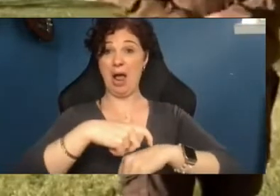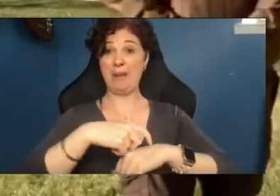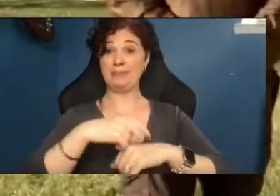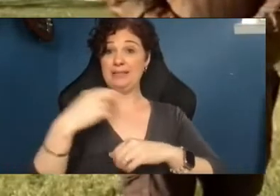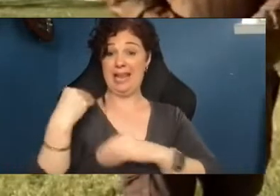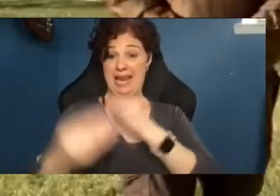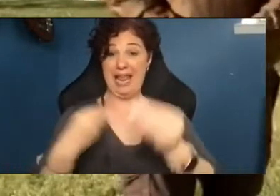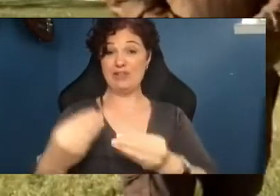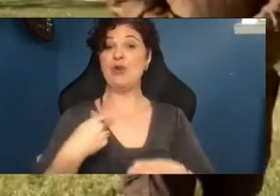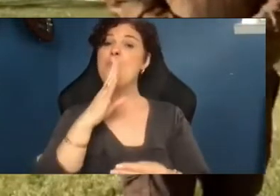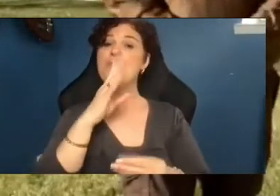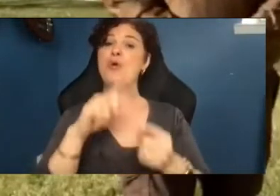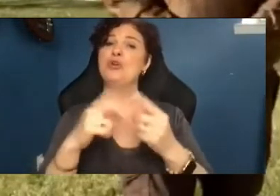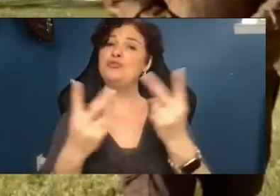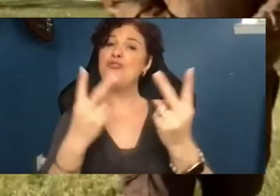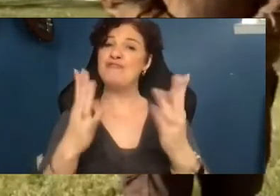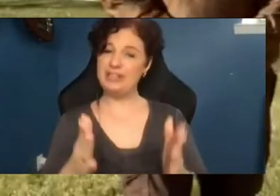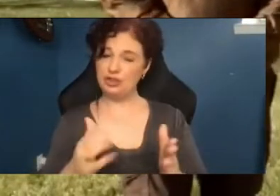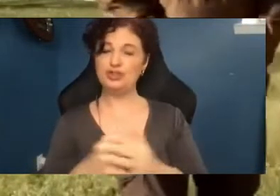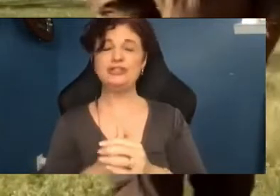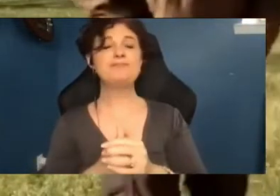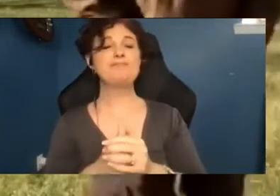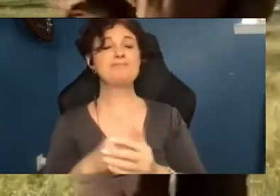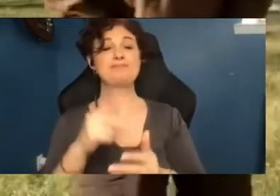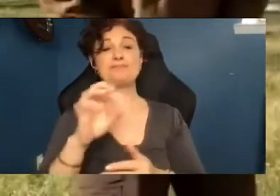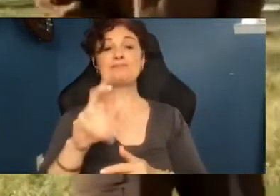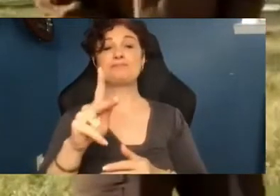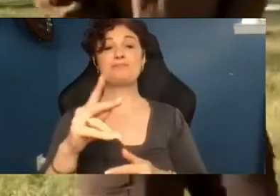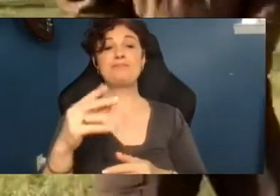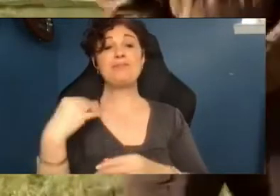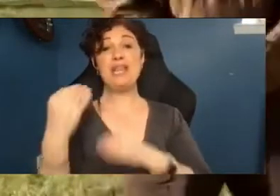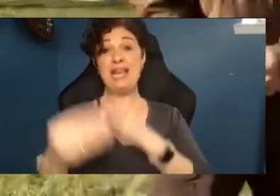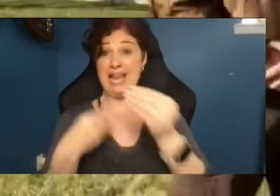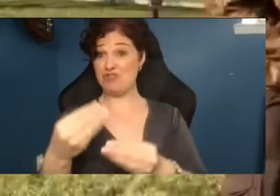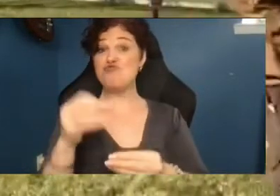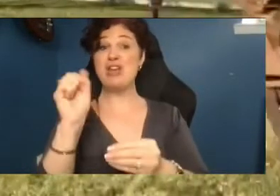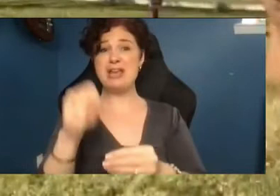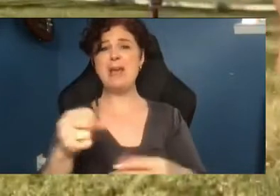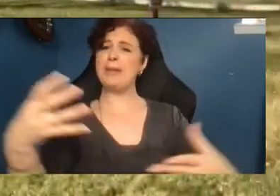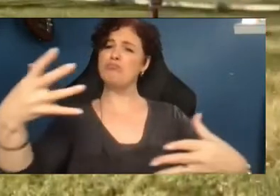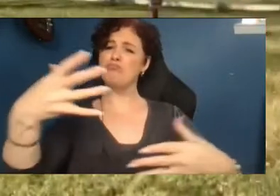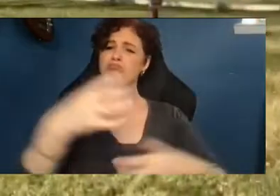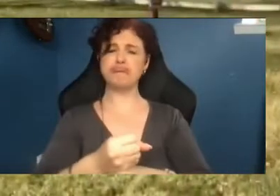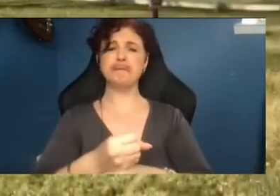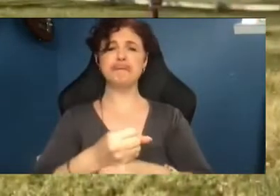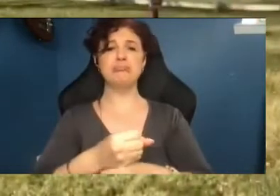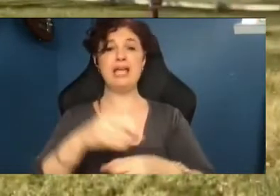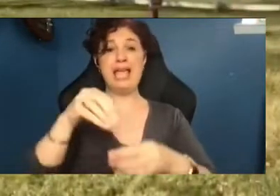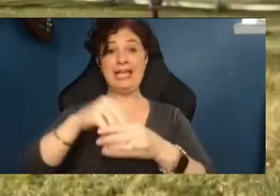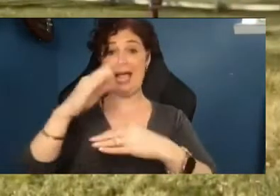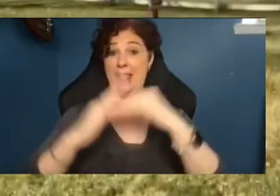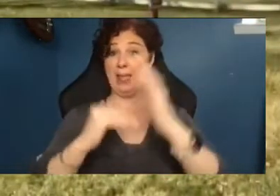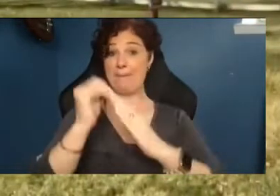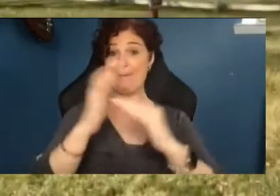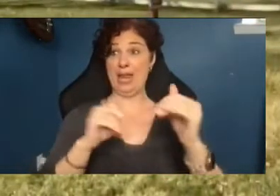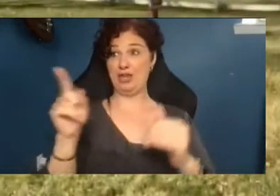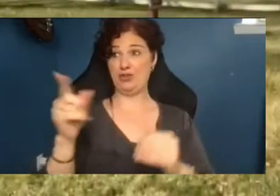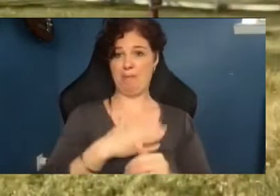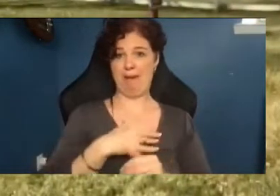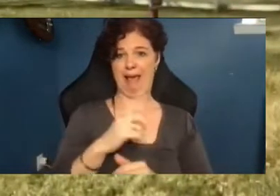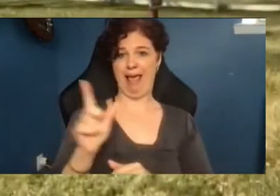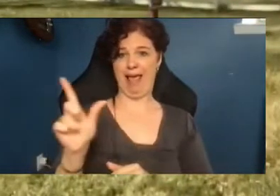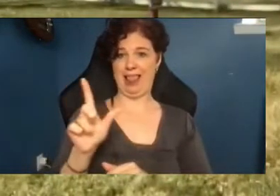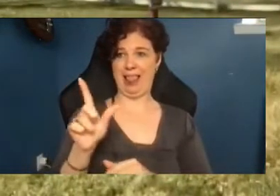when we're talking to our visitors. Our park's history can actually be summed up pretty well inside this building off to my